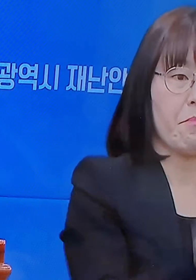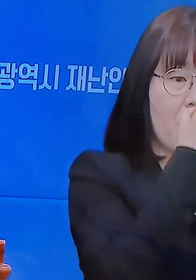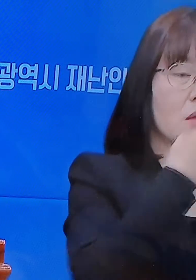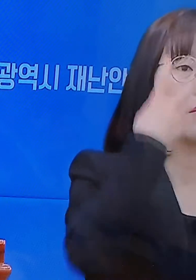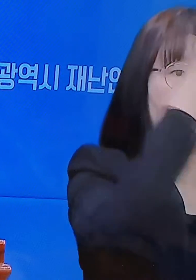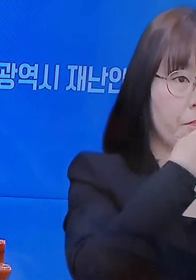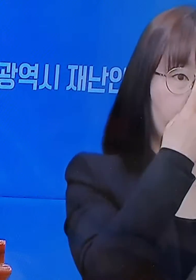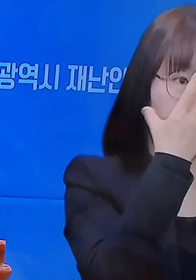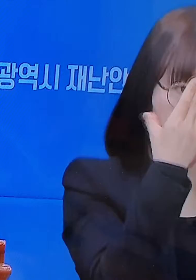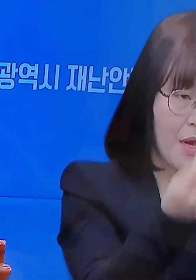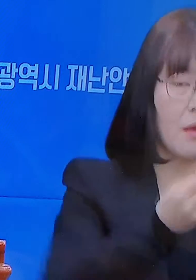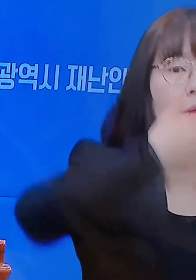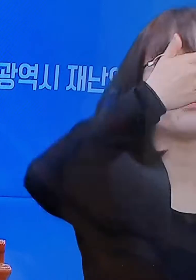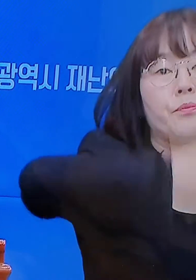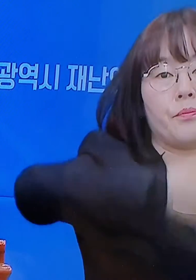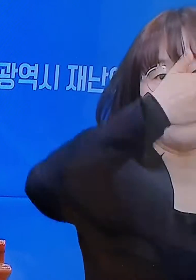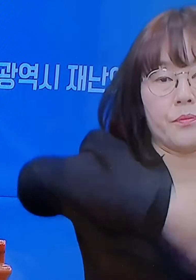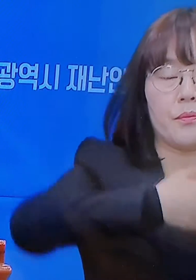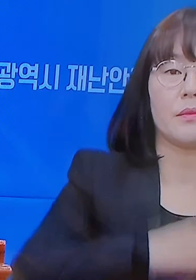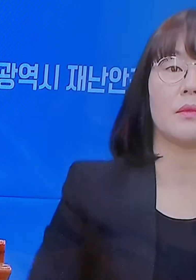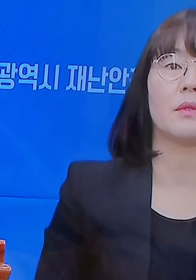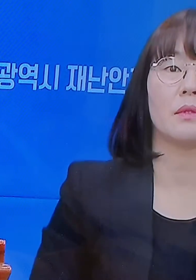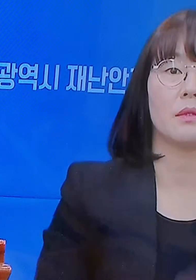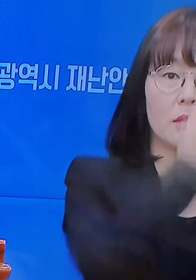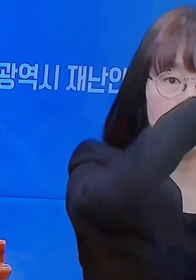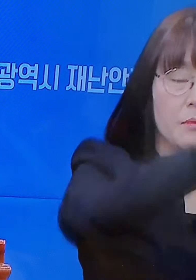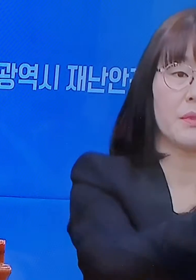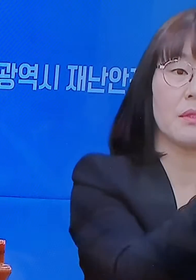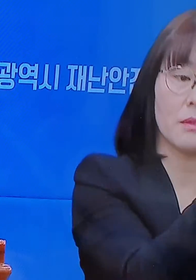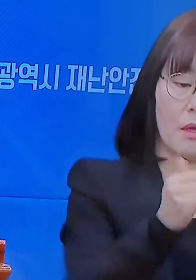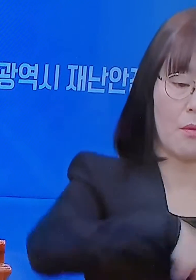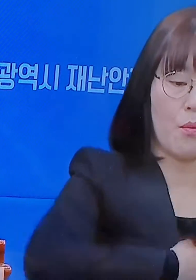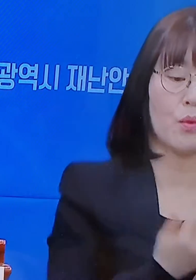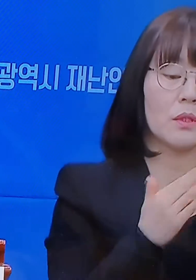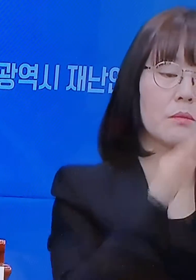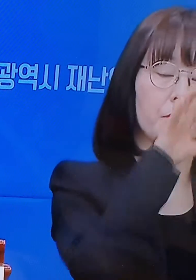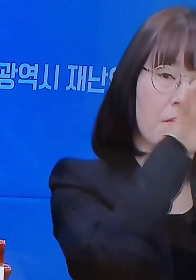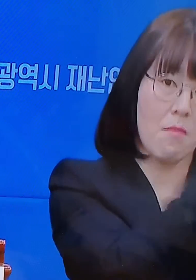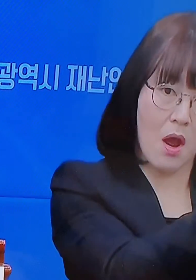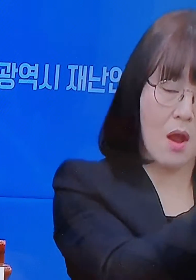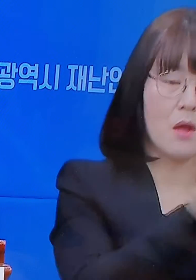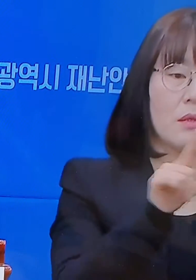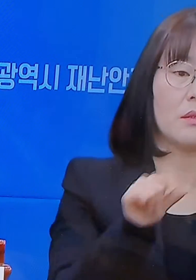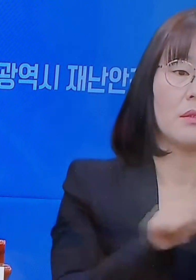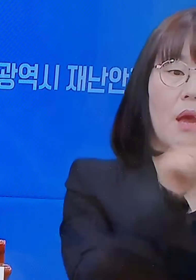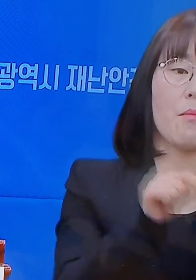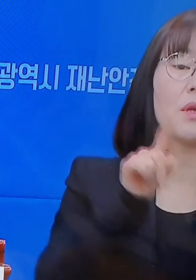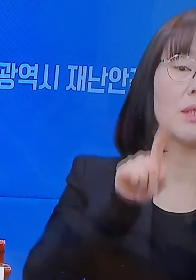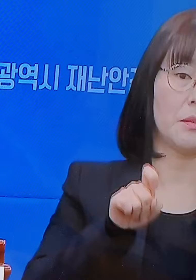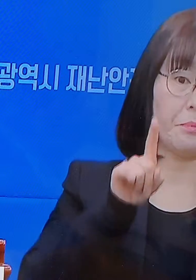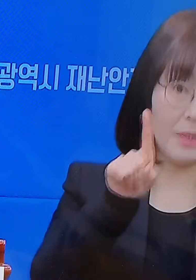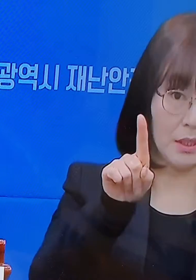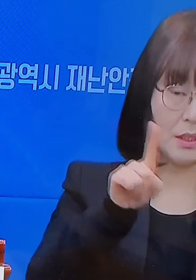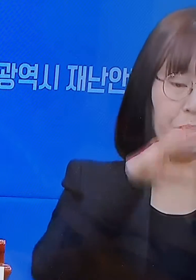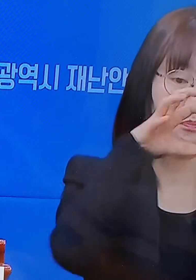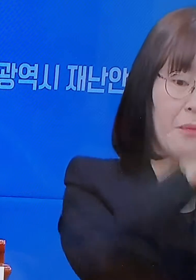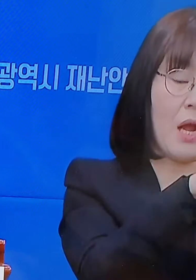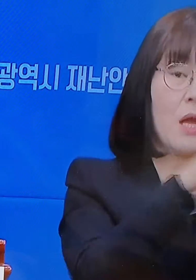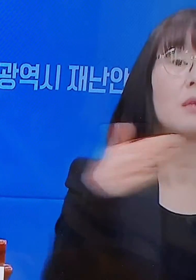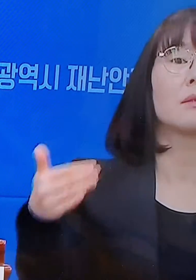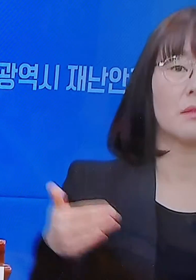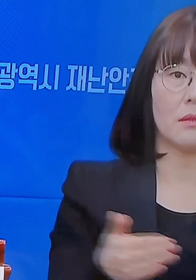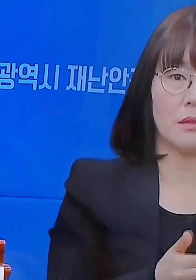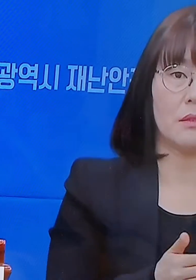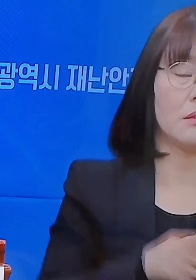low infection and mortality rate in young people, probably younger than 20s.